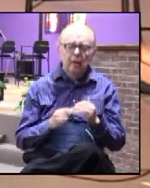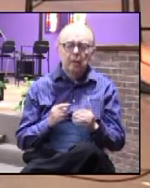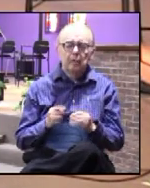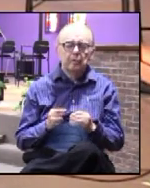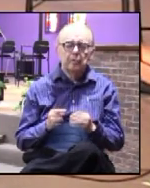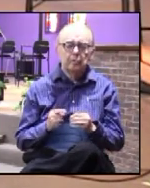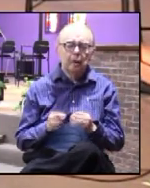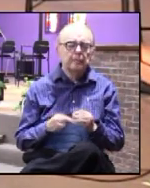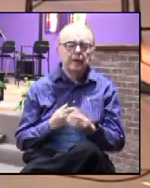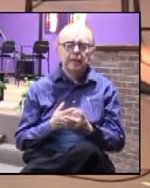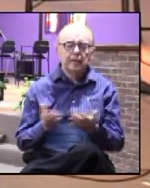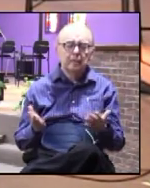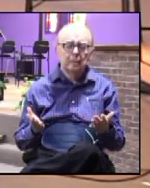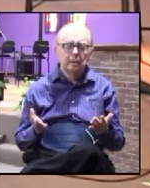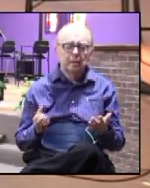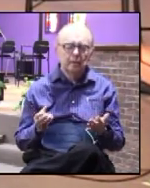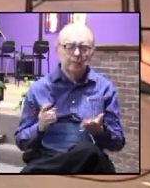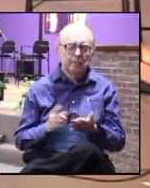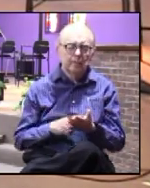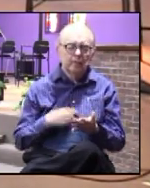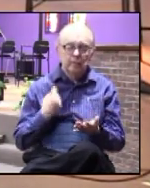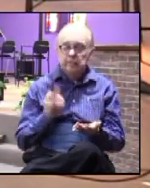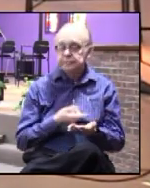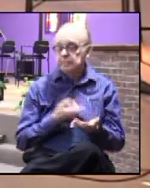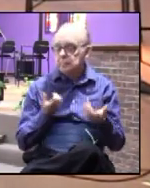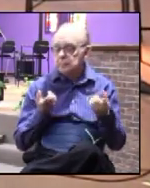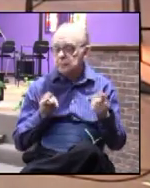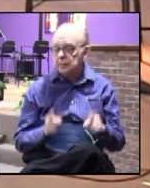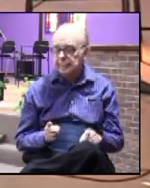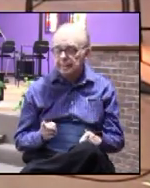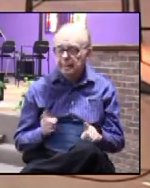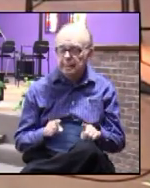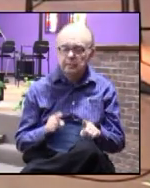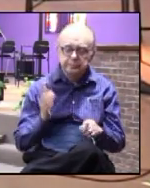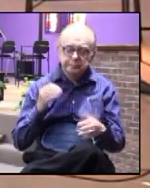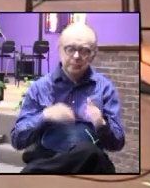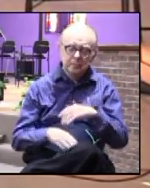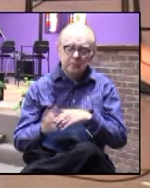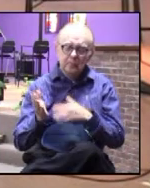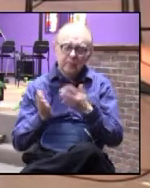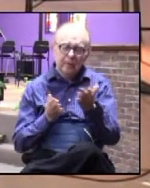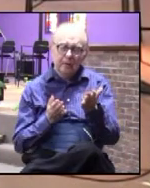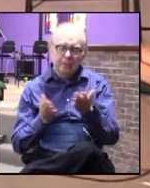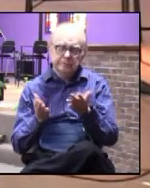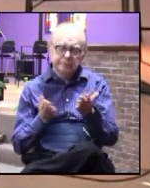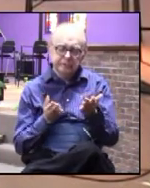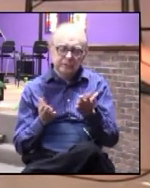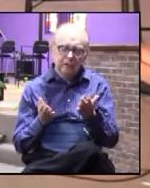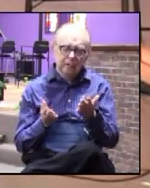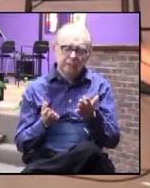thing. And sometimes what happens is, when we come into service,